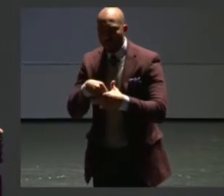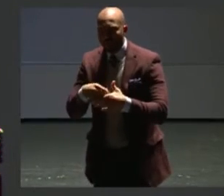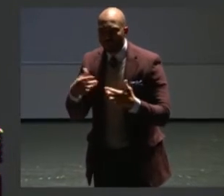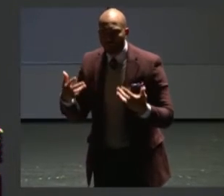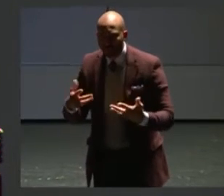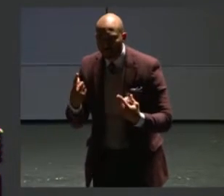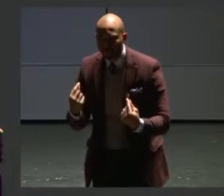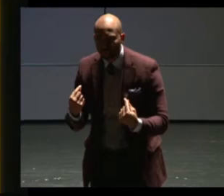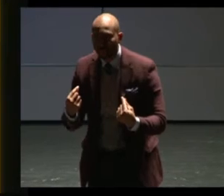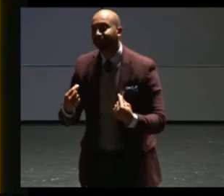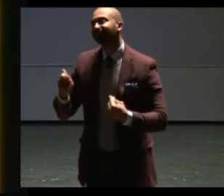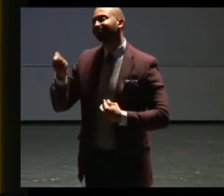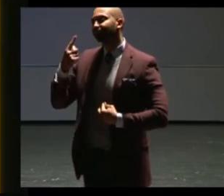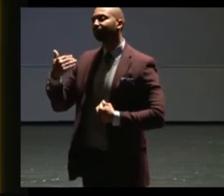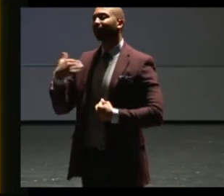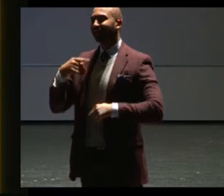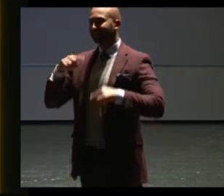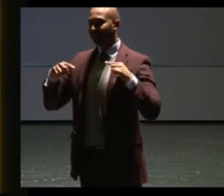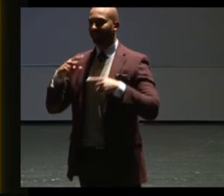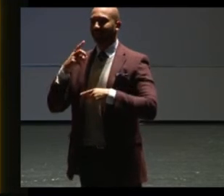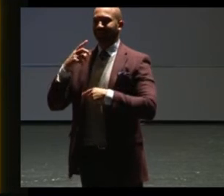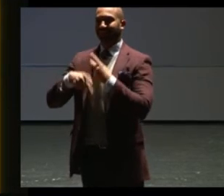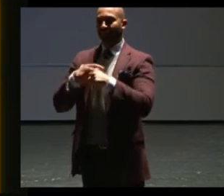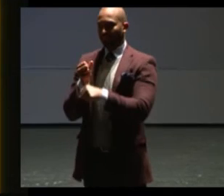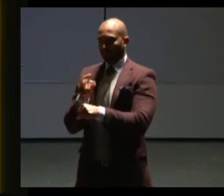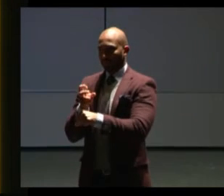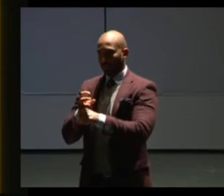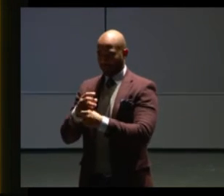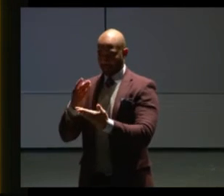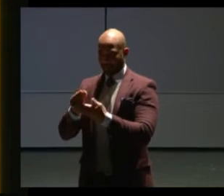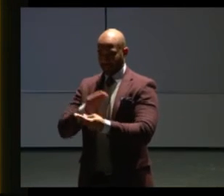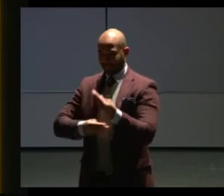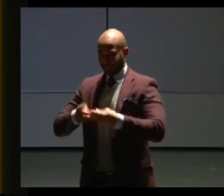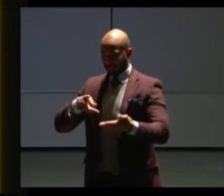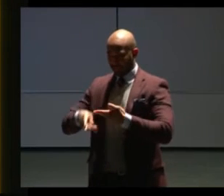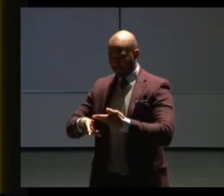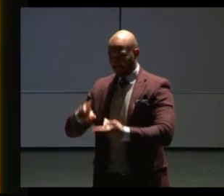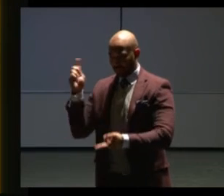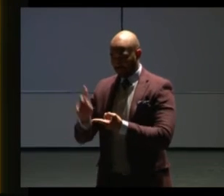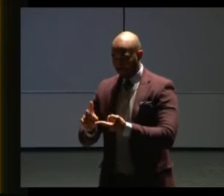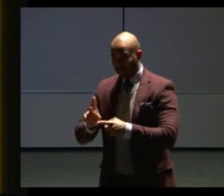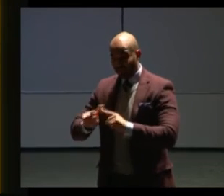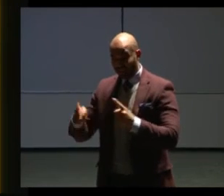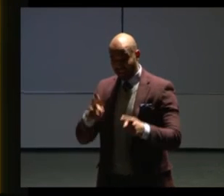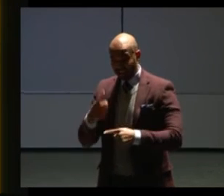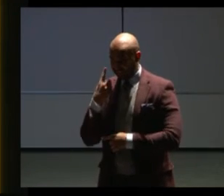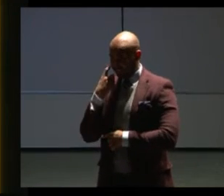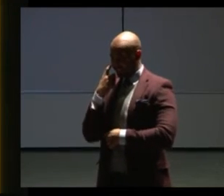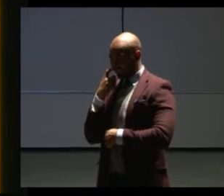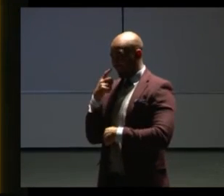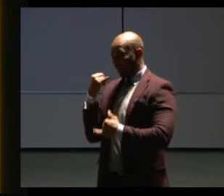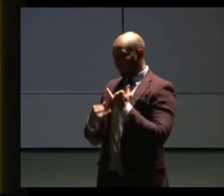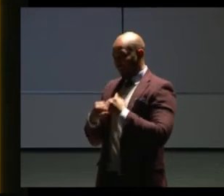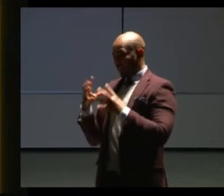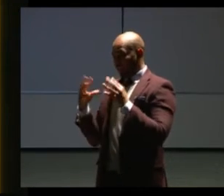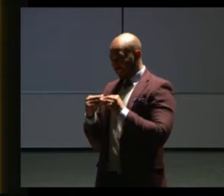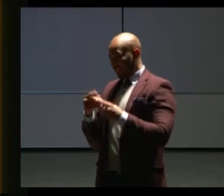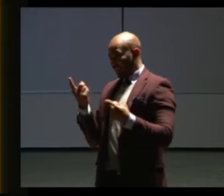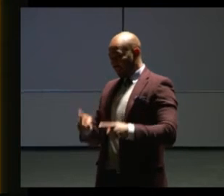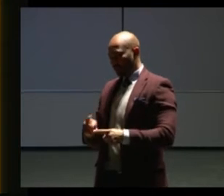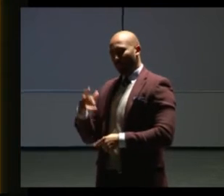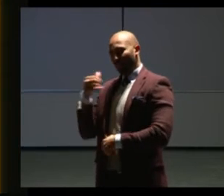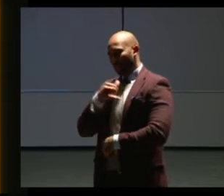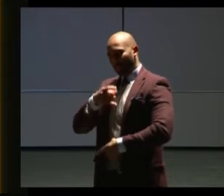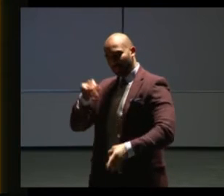know, we've had a series of biennial budget cuts, but nothing as severe as what happened in the last biennial budget. We have to put that in